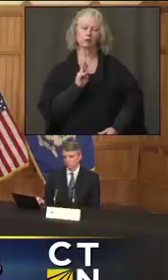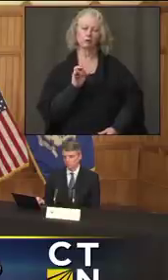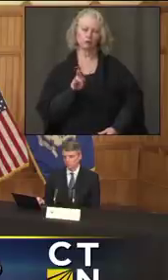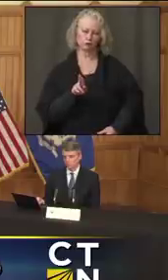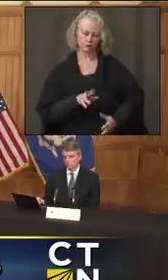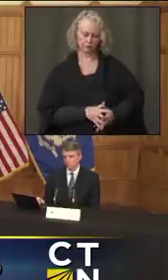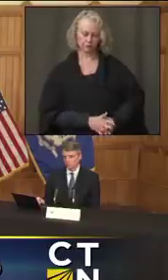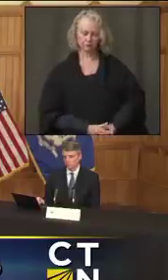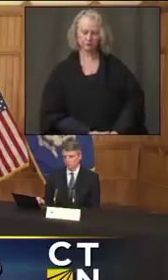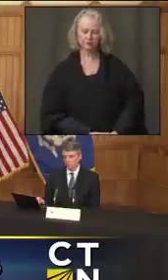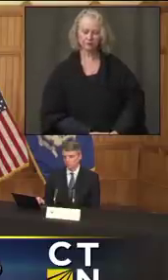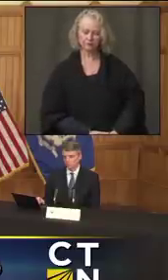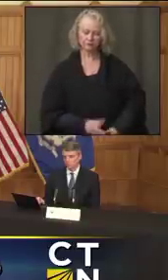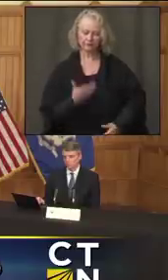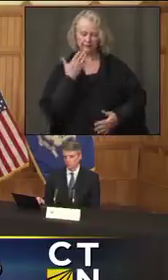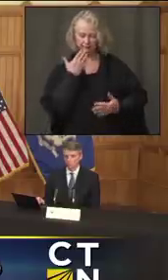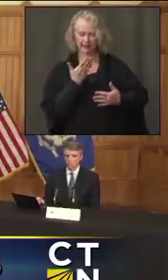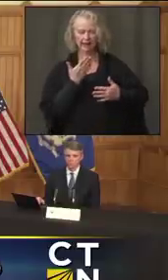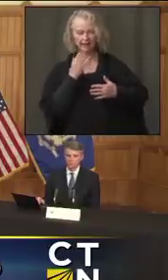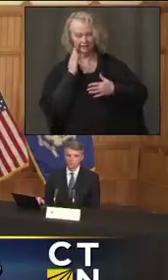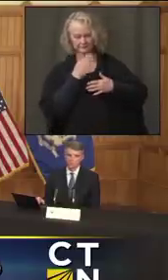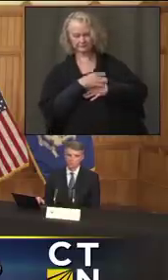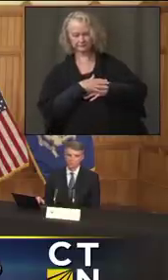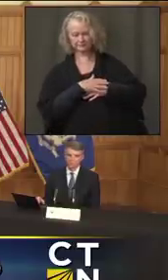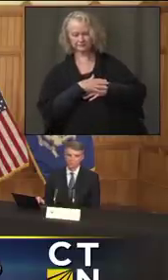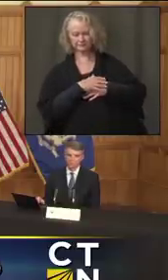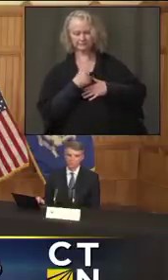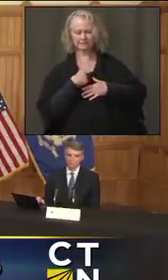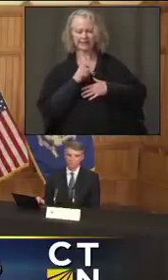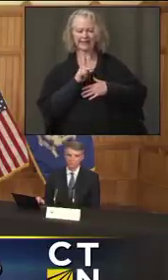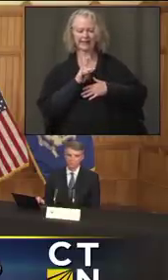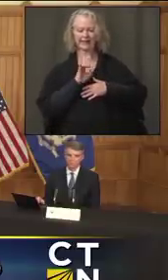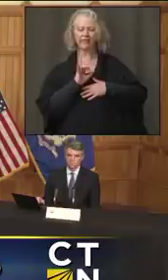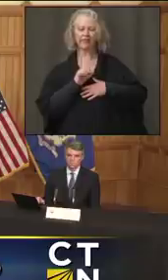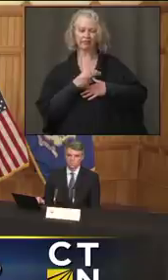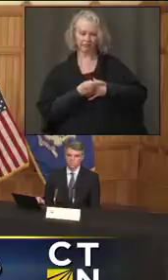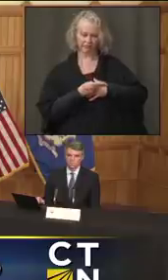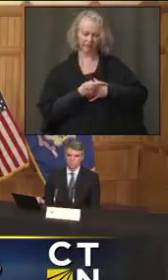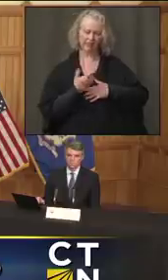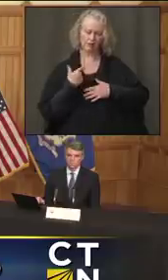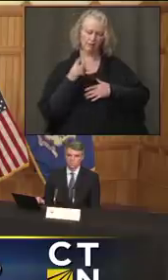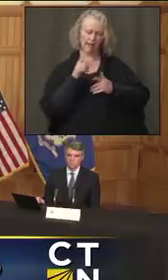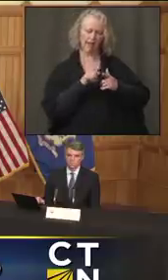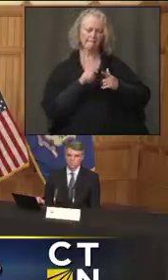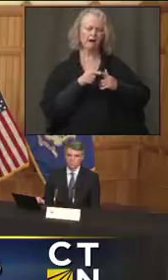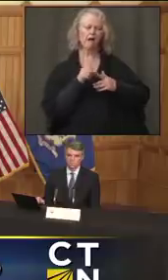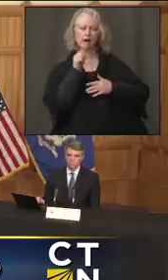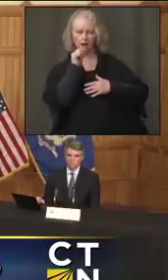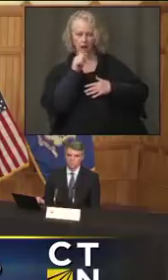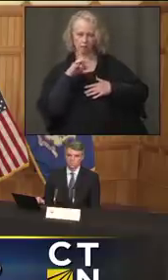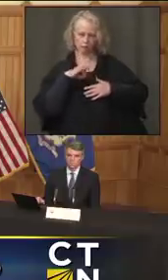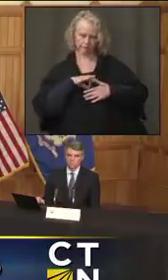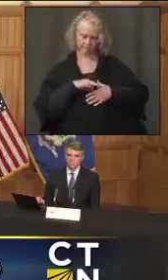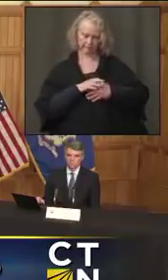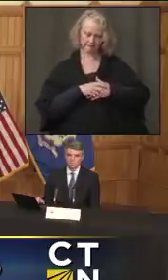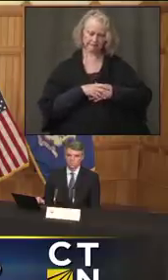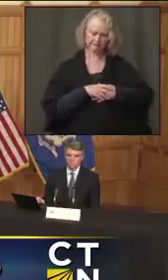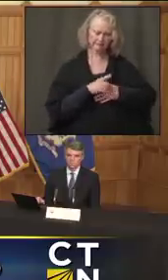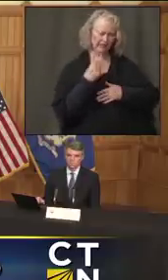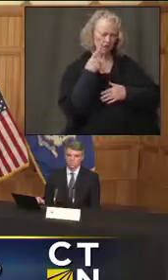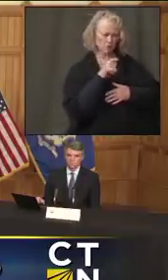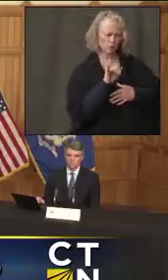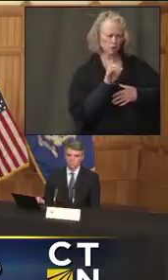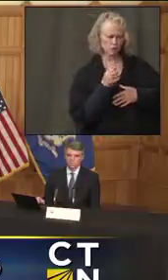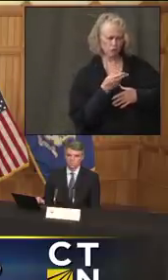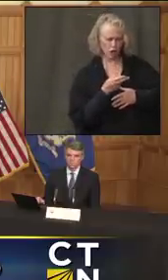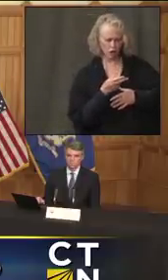Thanks, Max. Hi, Governor. It's Keith. I wanted to ask you about the nonprofits. I heard Josh